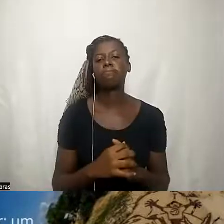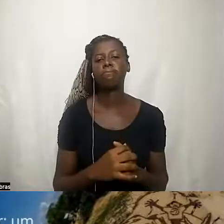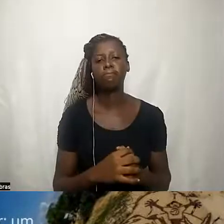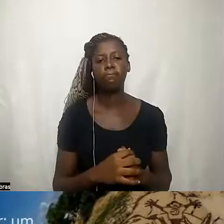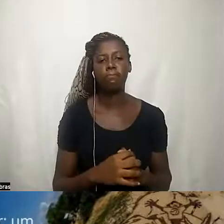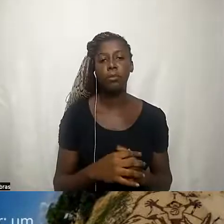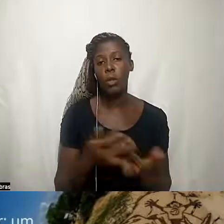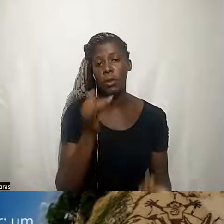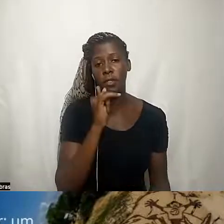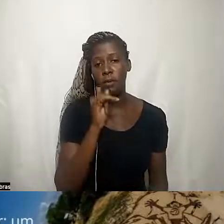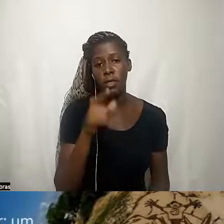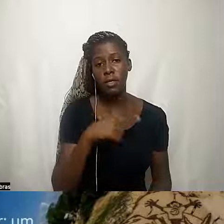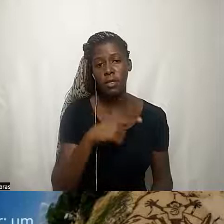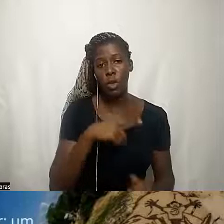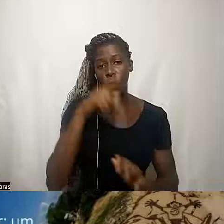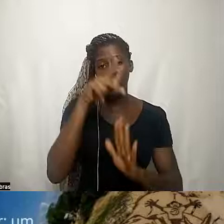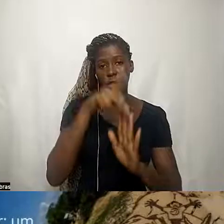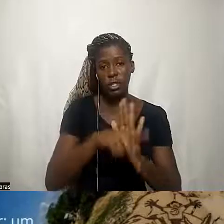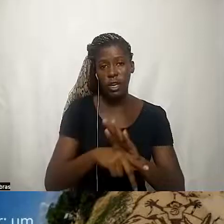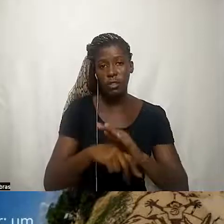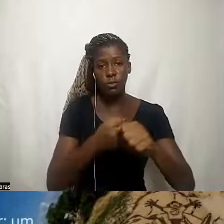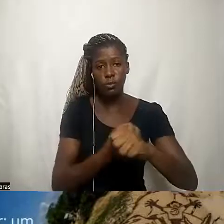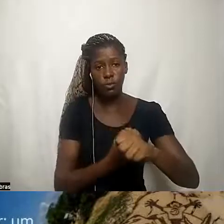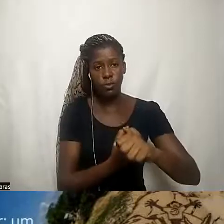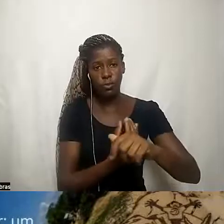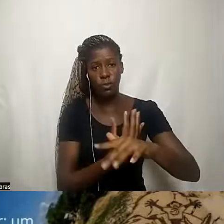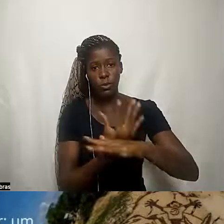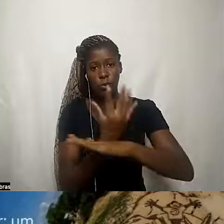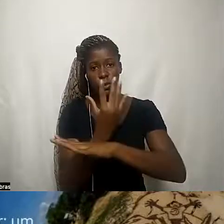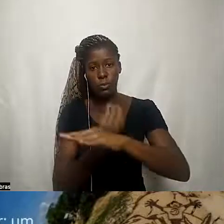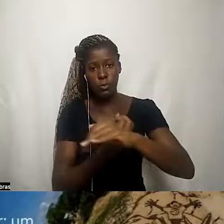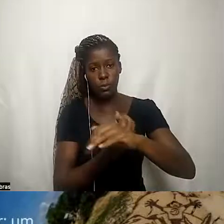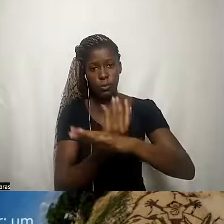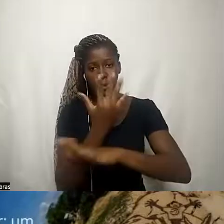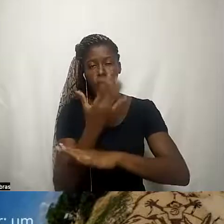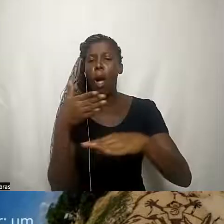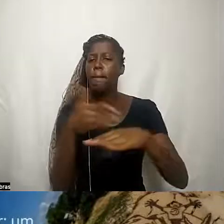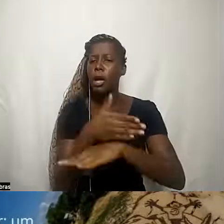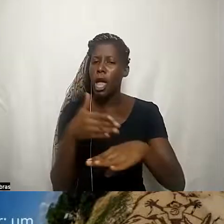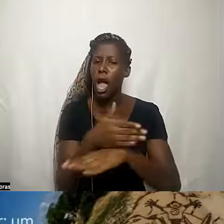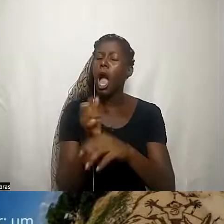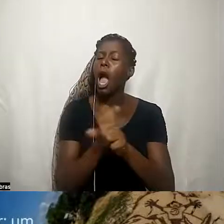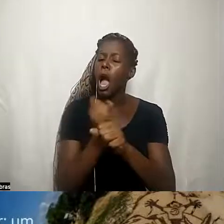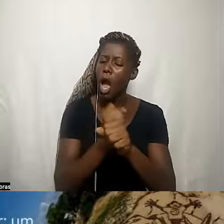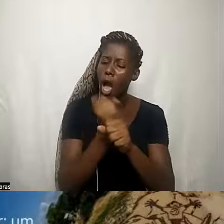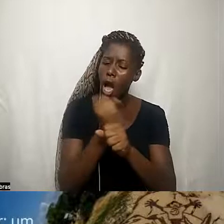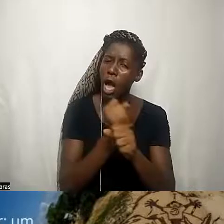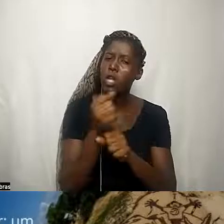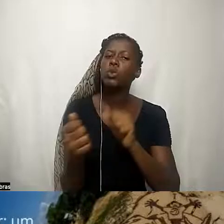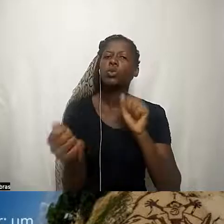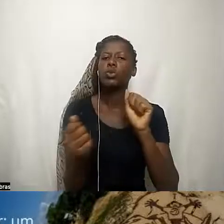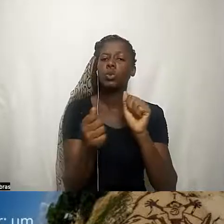participate in different forums, like the Baleia Jubarte project that participates in the Whales International